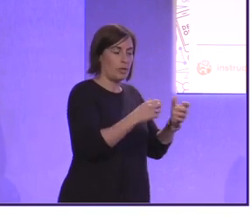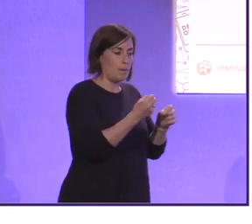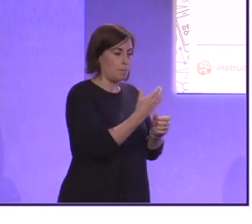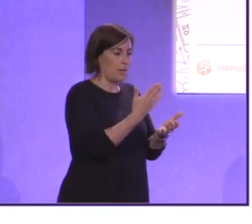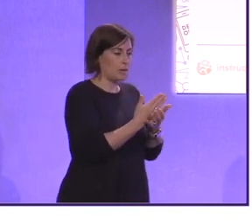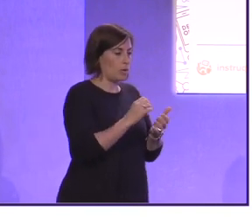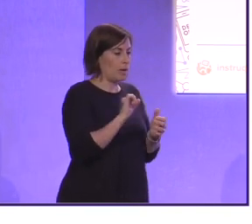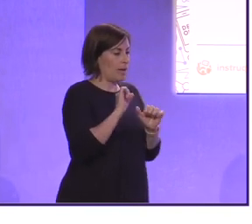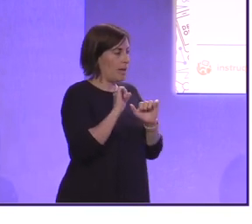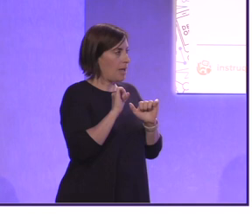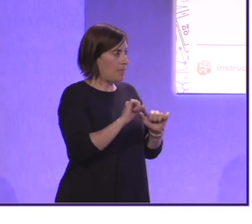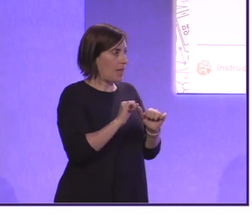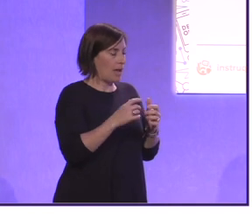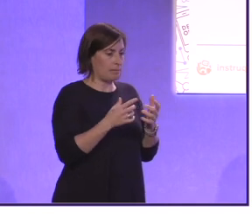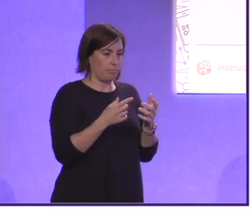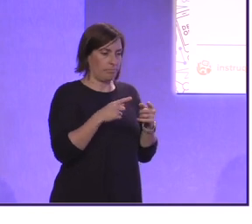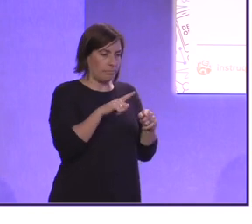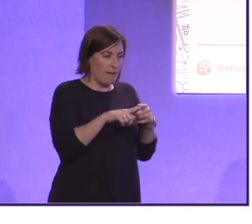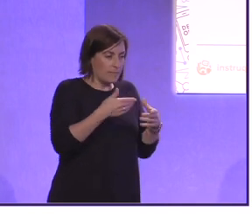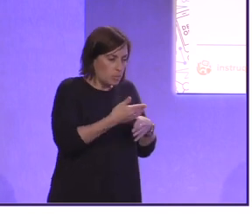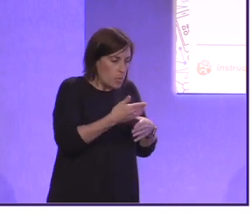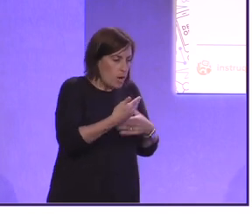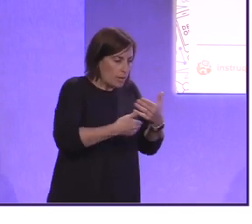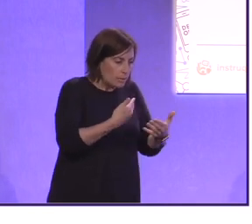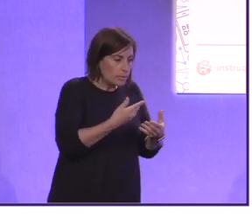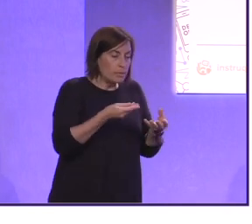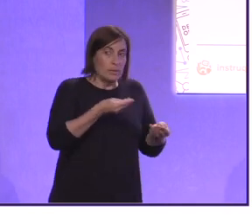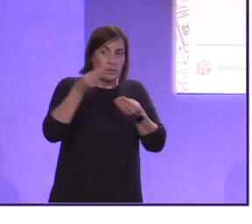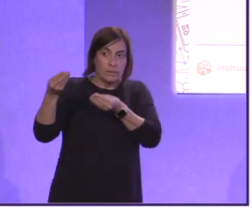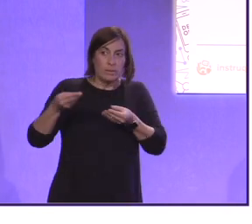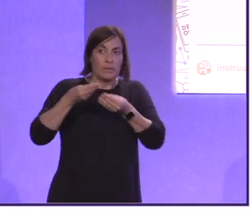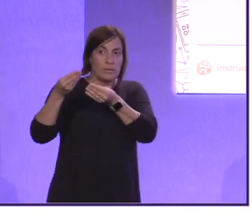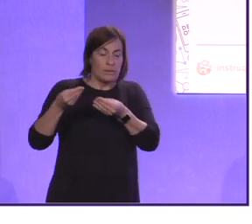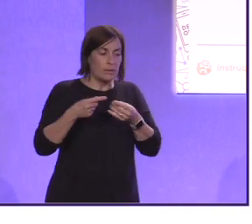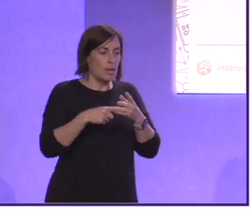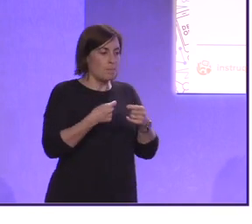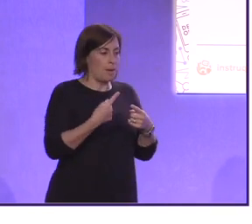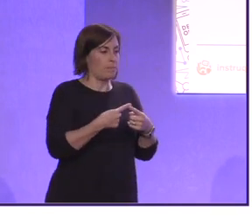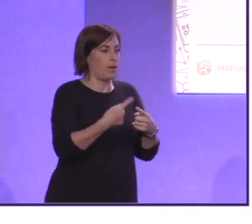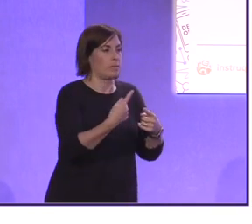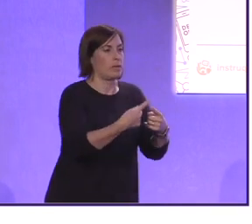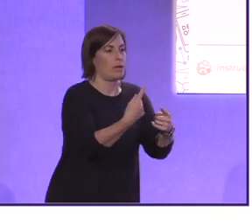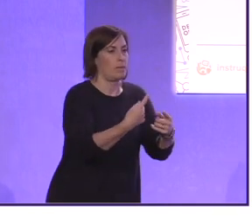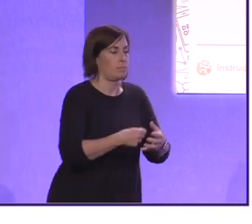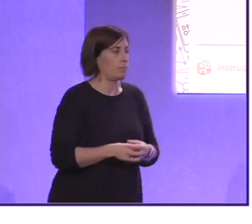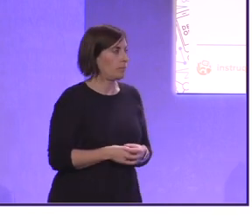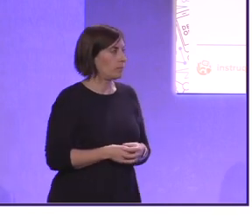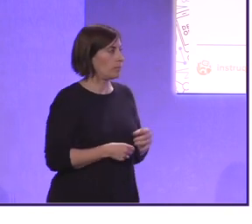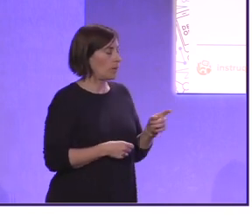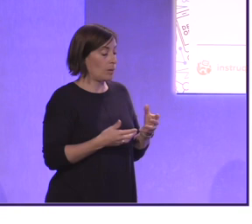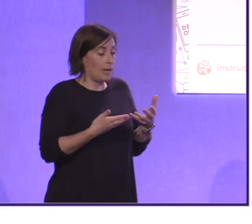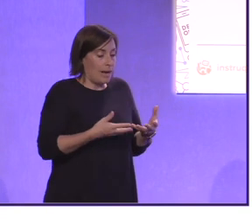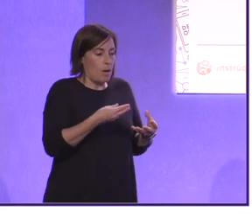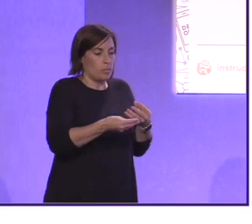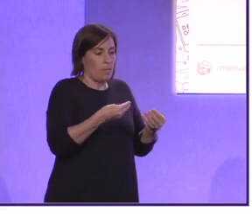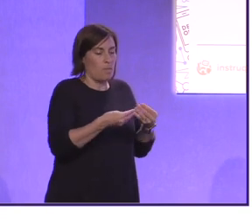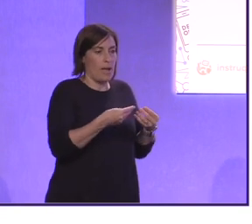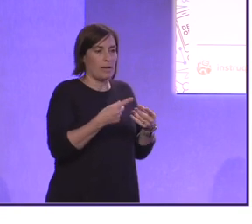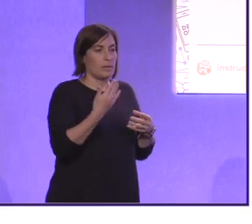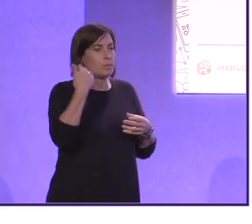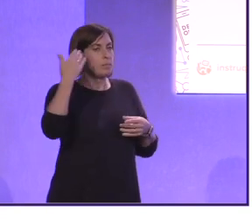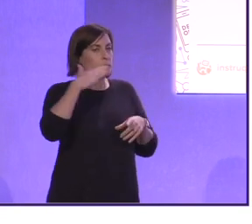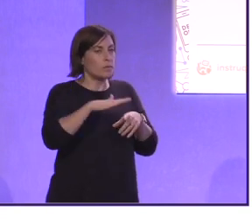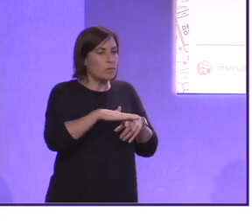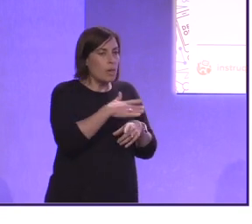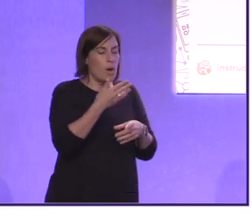the, bring down the effort and shorten the kind of cycle and lead time for these things considerably. So they now can release software much faster.